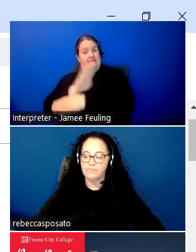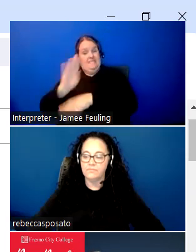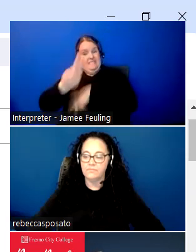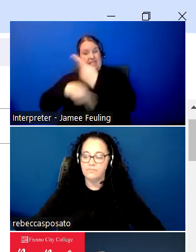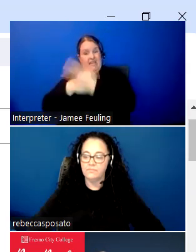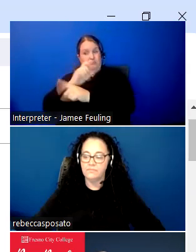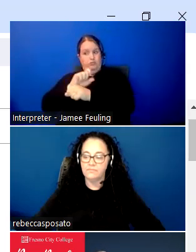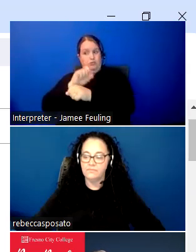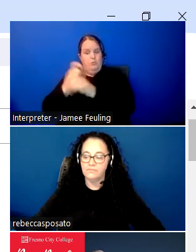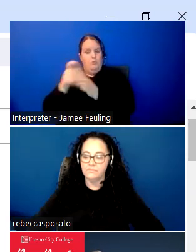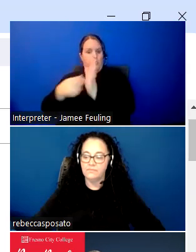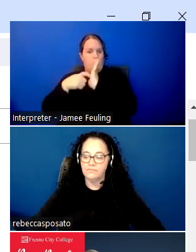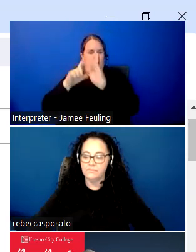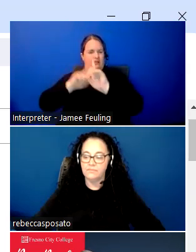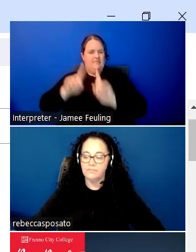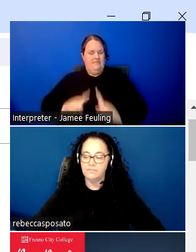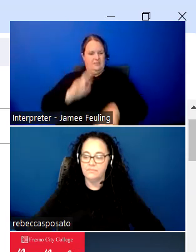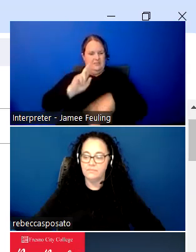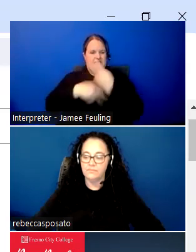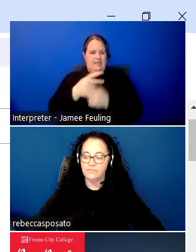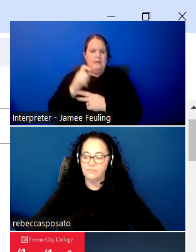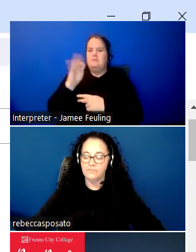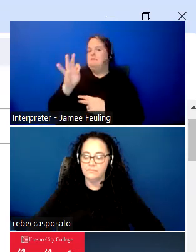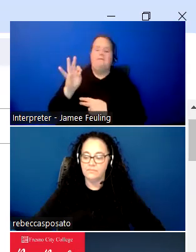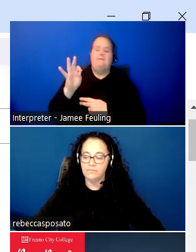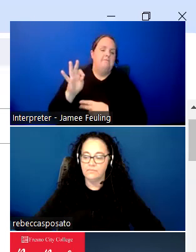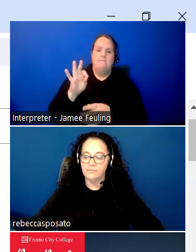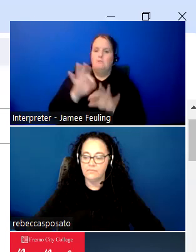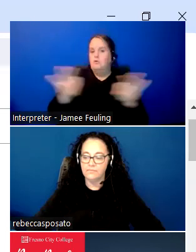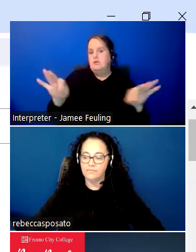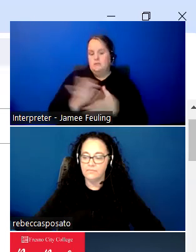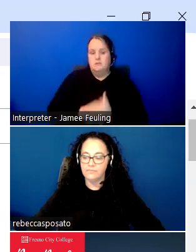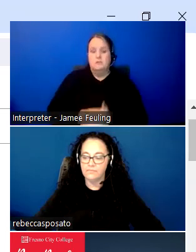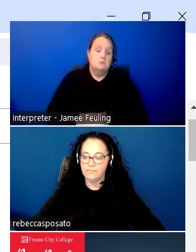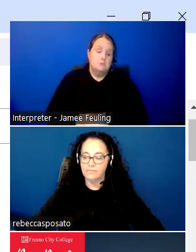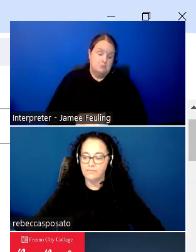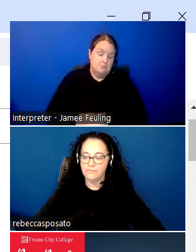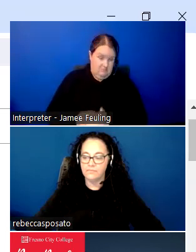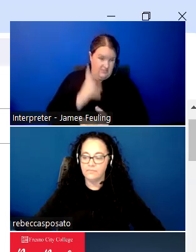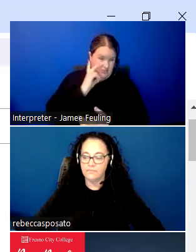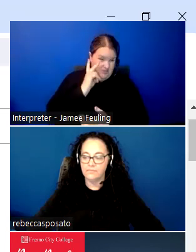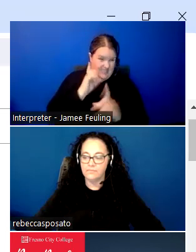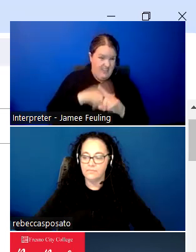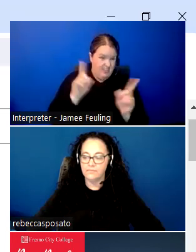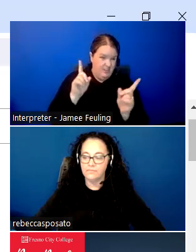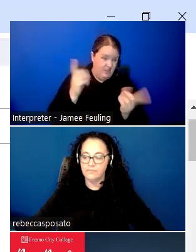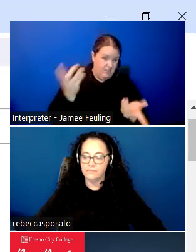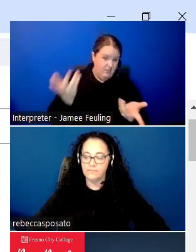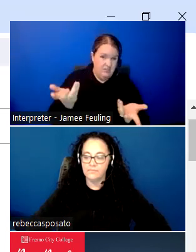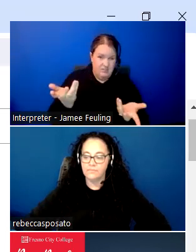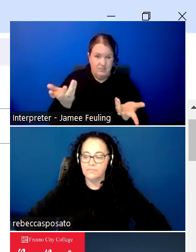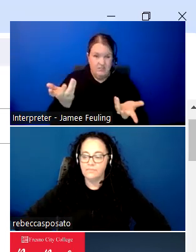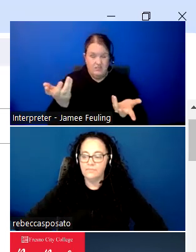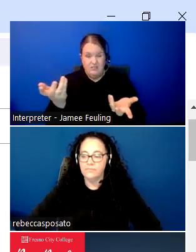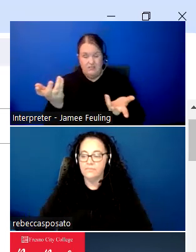may require different types of degrees. So do you see how that can be very,